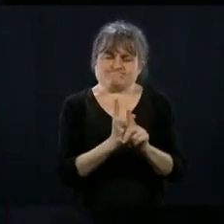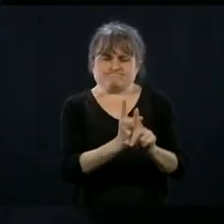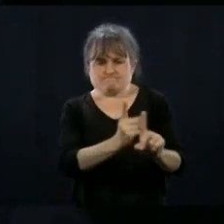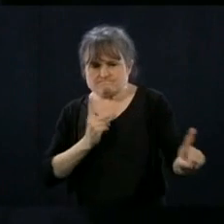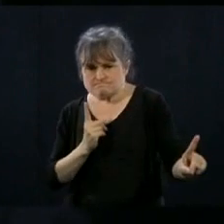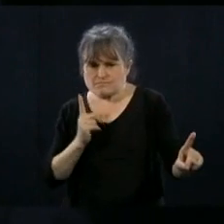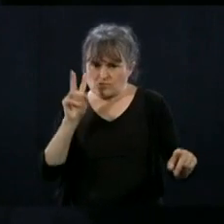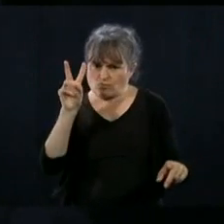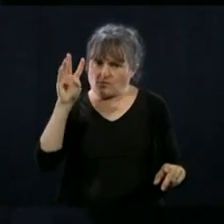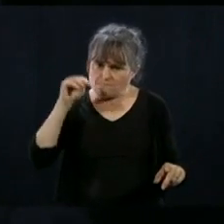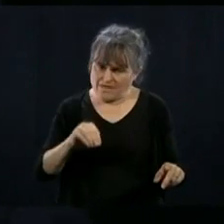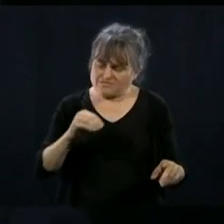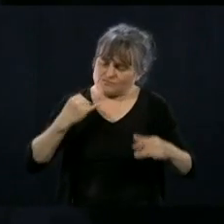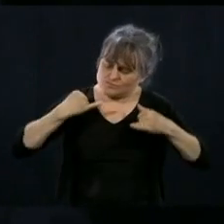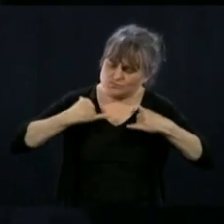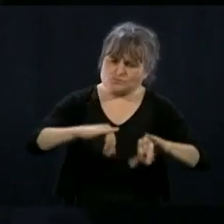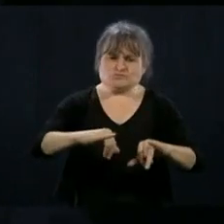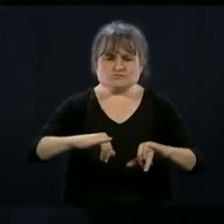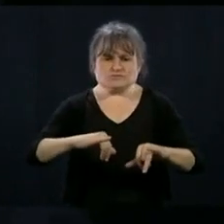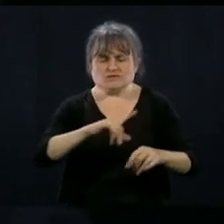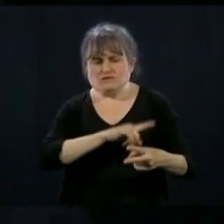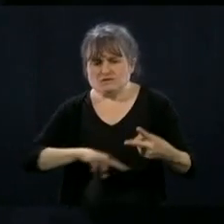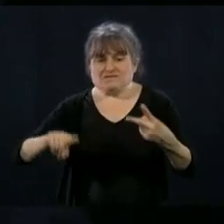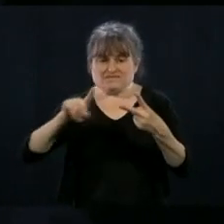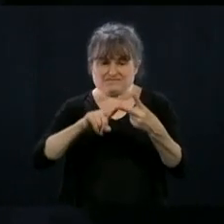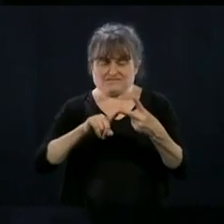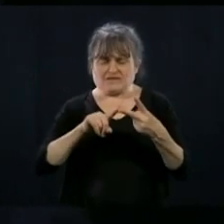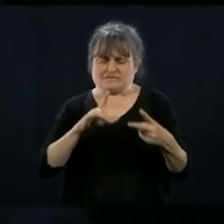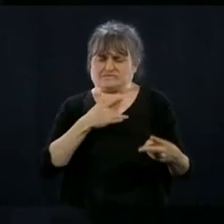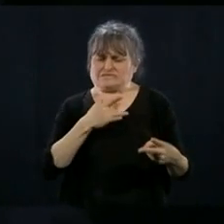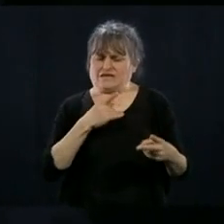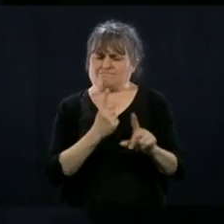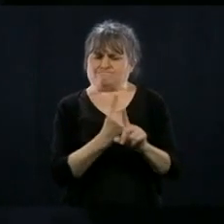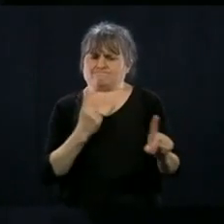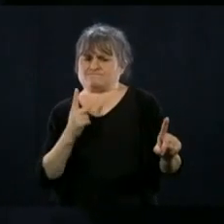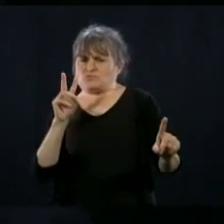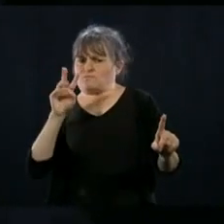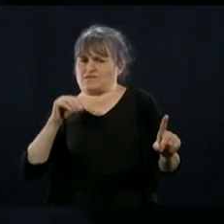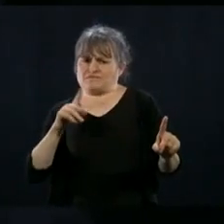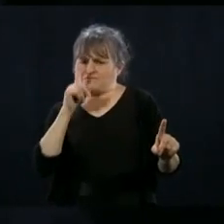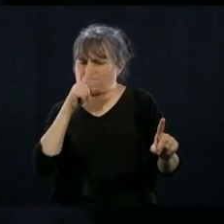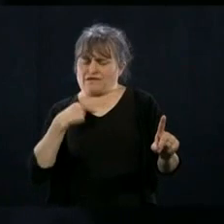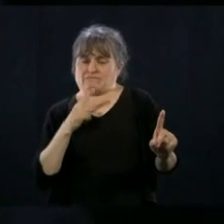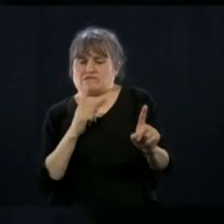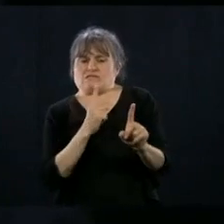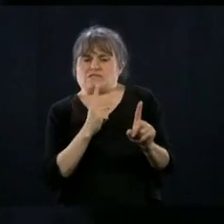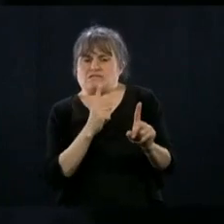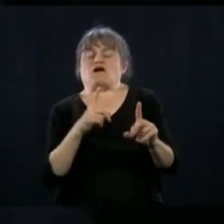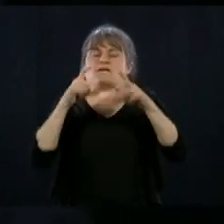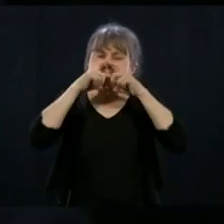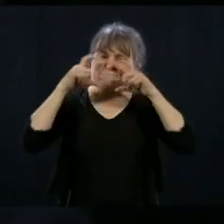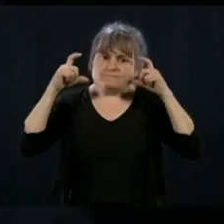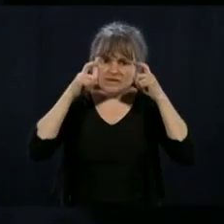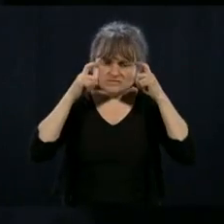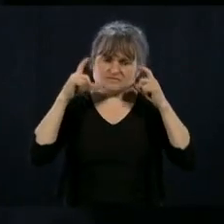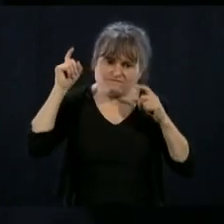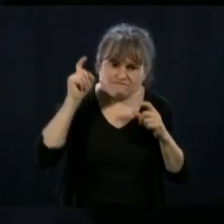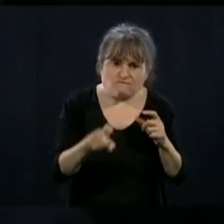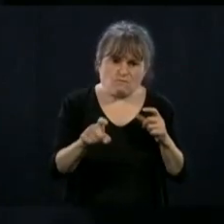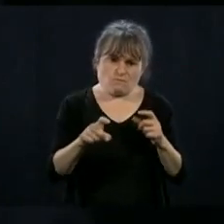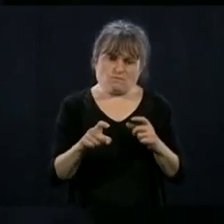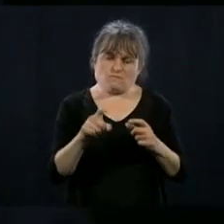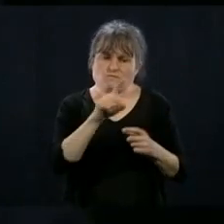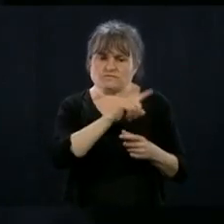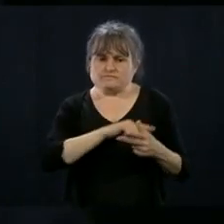respect the 2-meter distance with other people. If ever we think that we may not be able to respect the 2-meter distance, wear